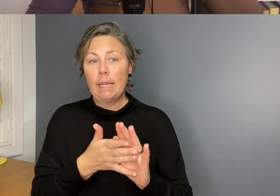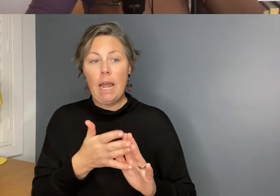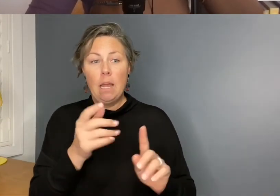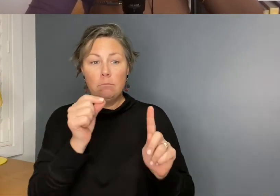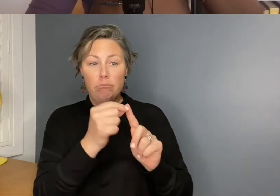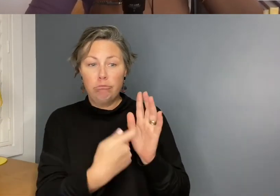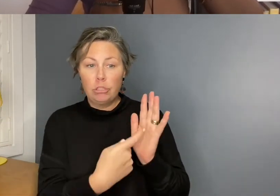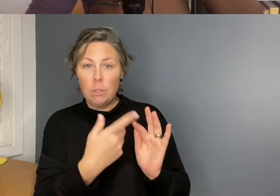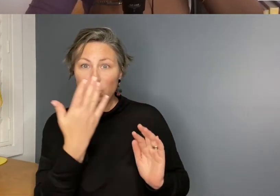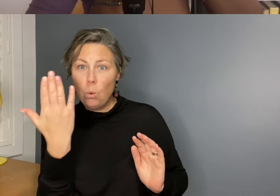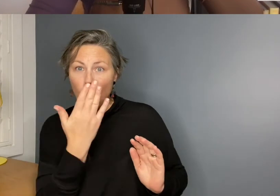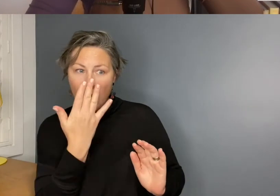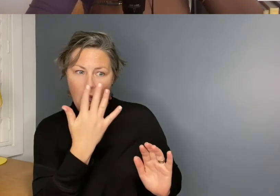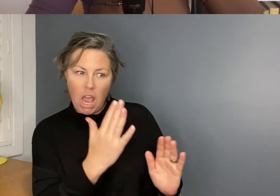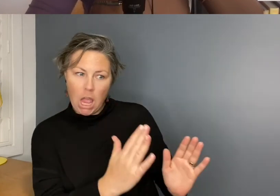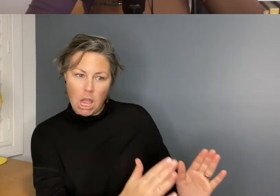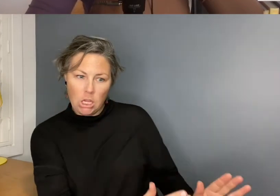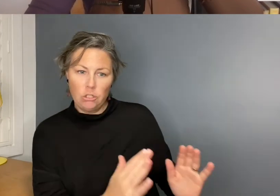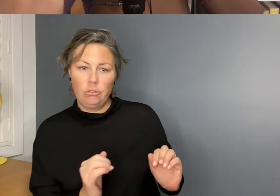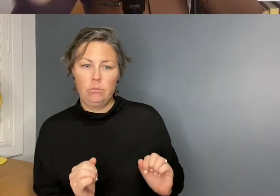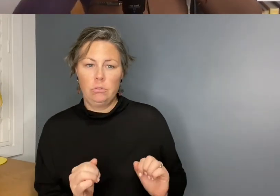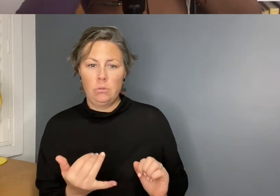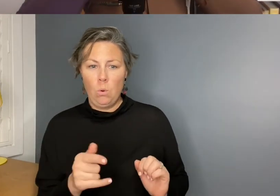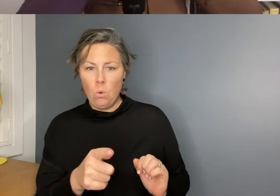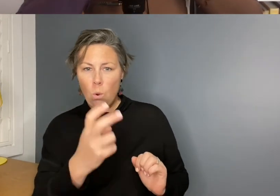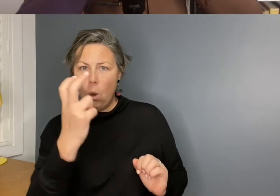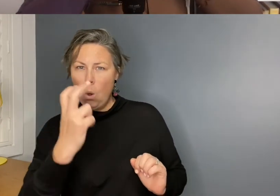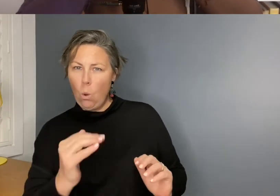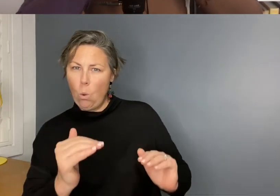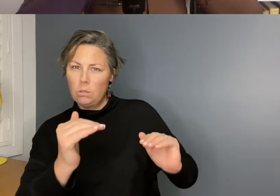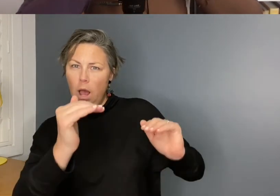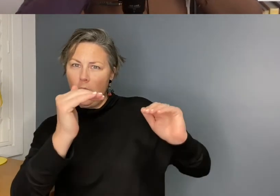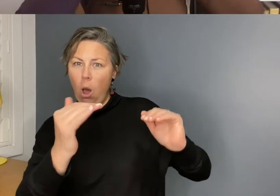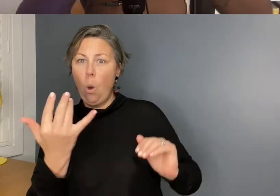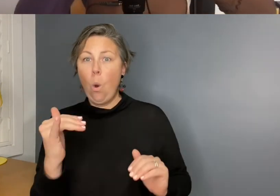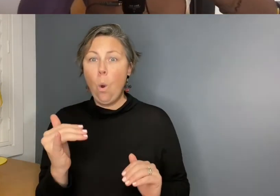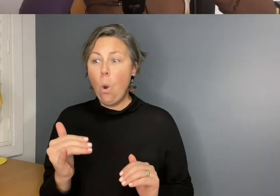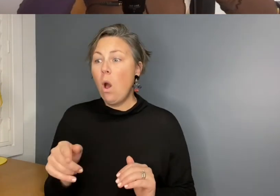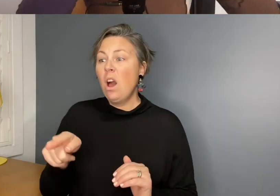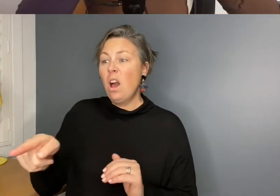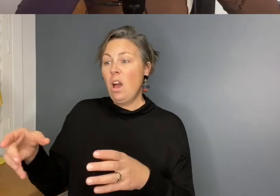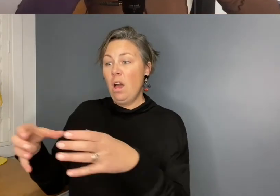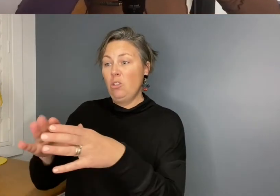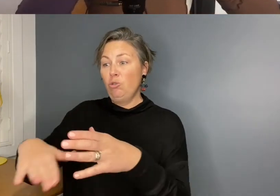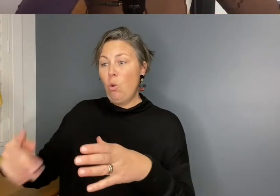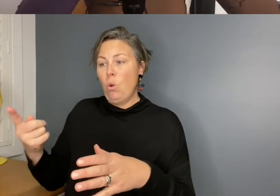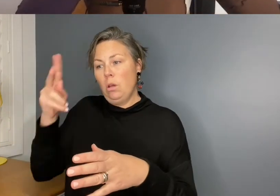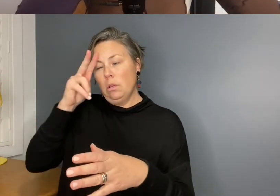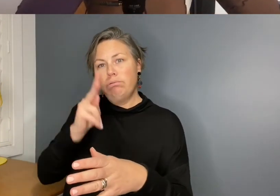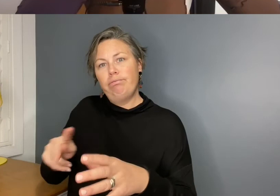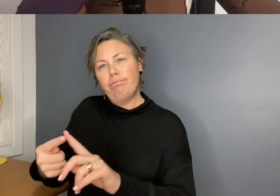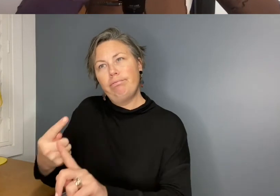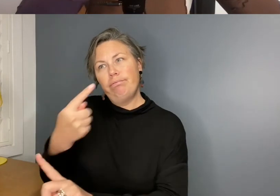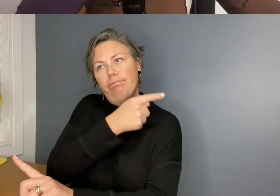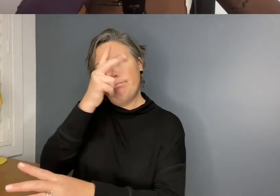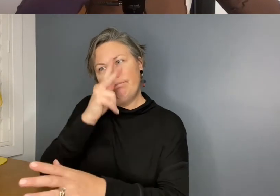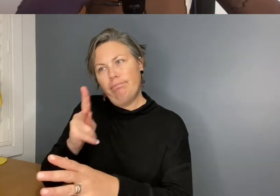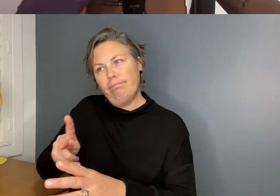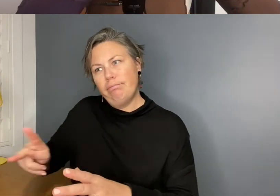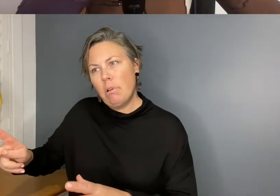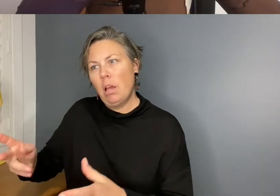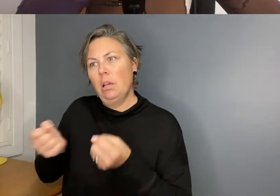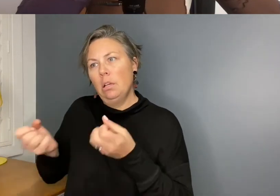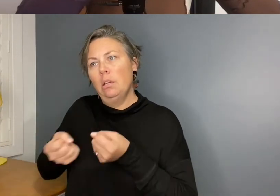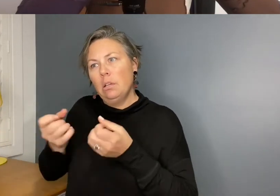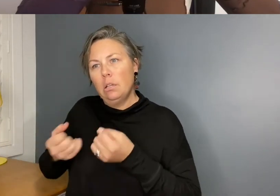age category, it may be older children, it may be children who are more prone to respiratory infections, it may be children on antibiotics.